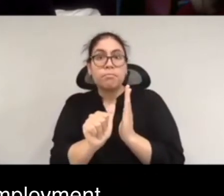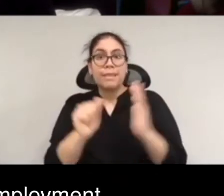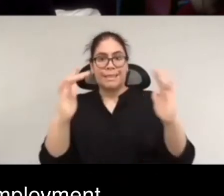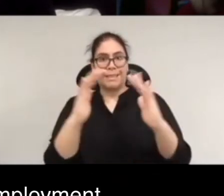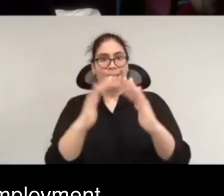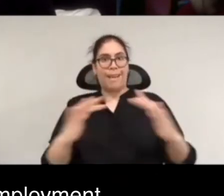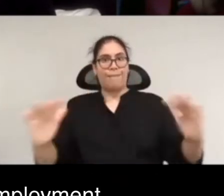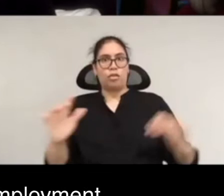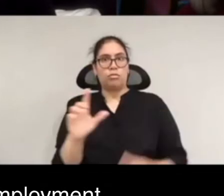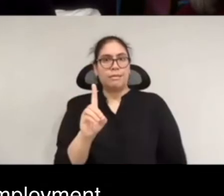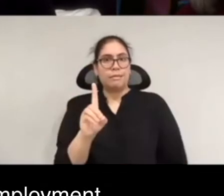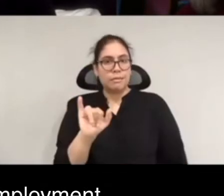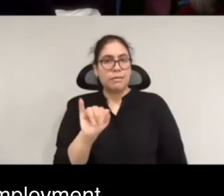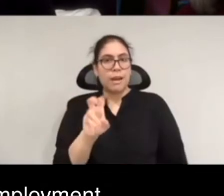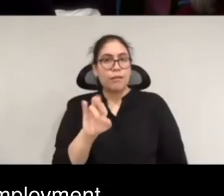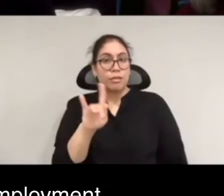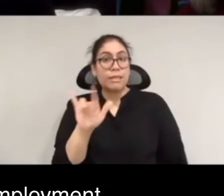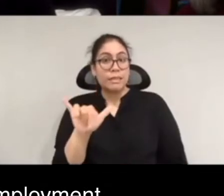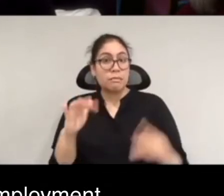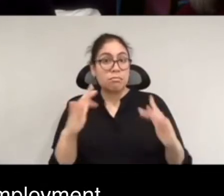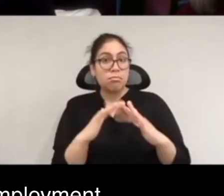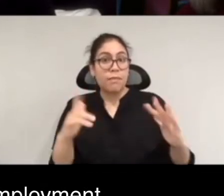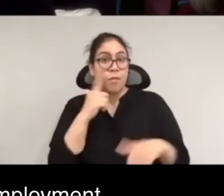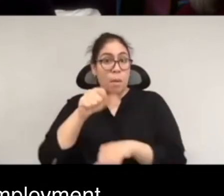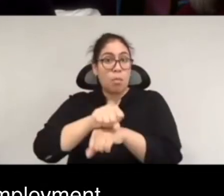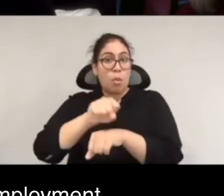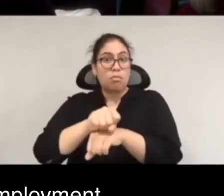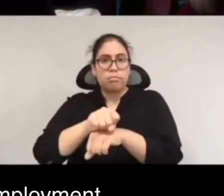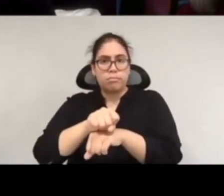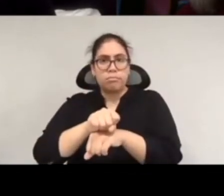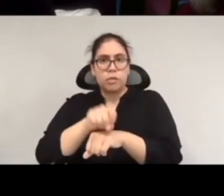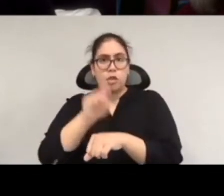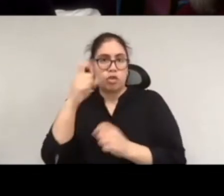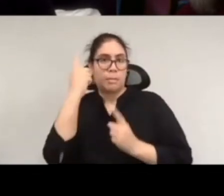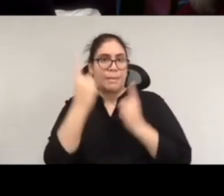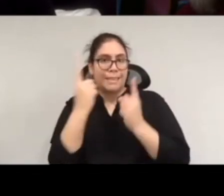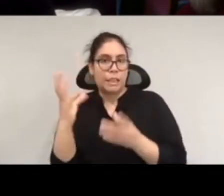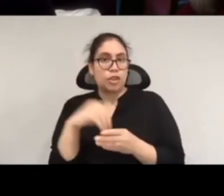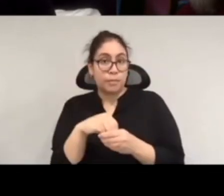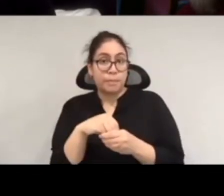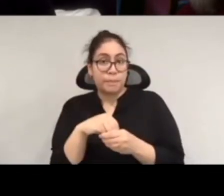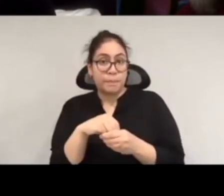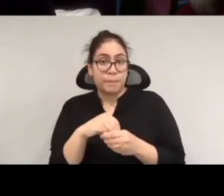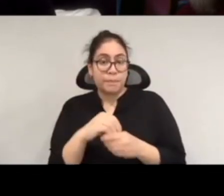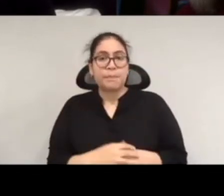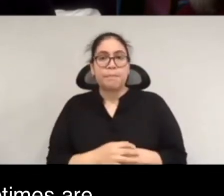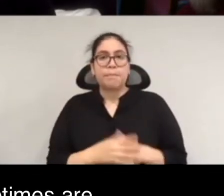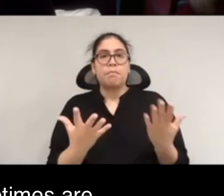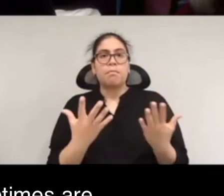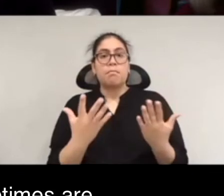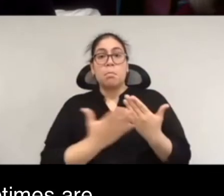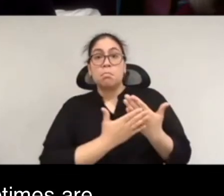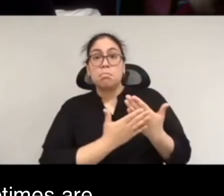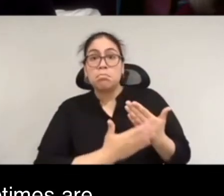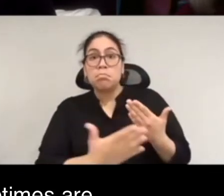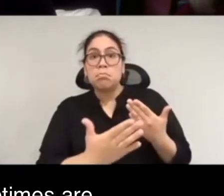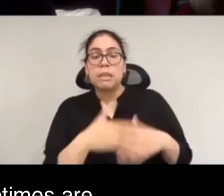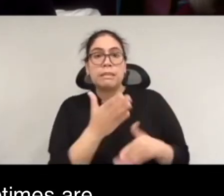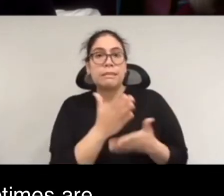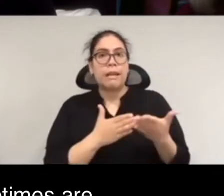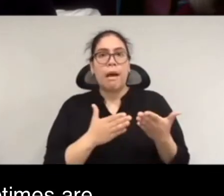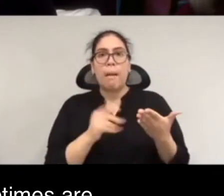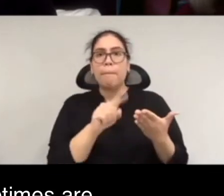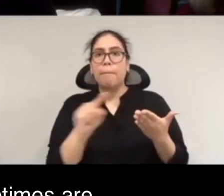of employment should be considered. And then beyond that, people sometimes are